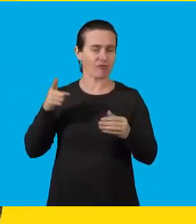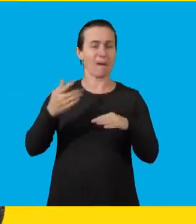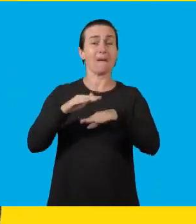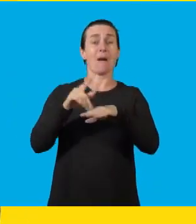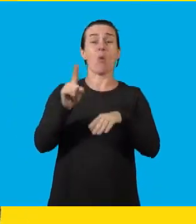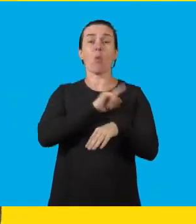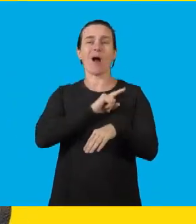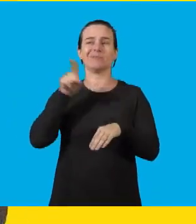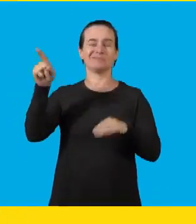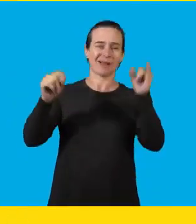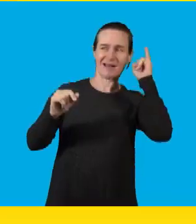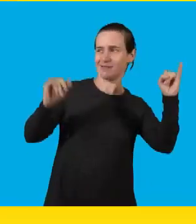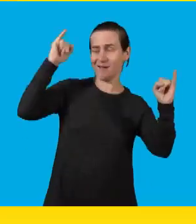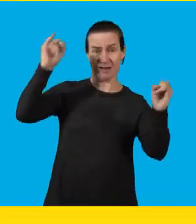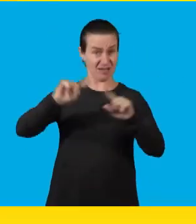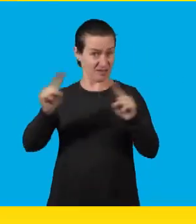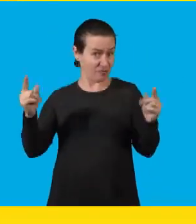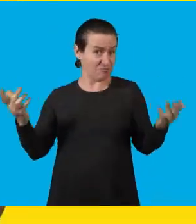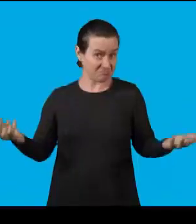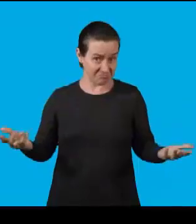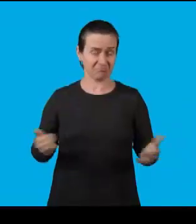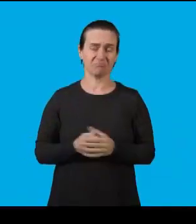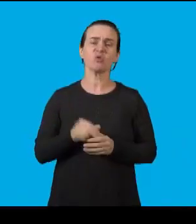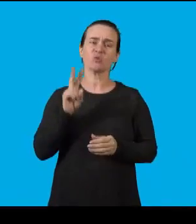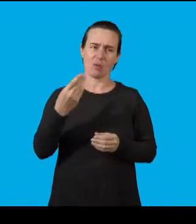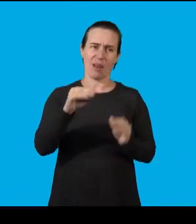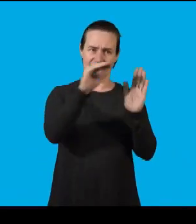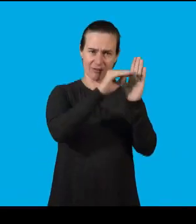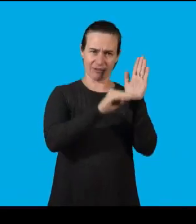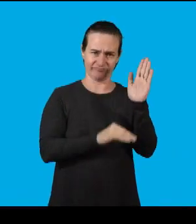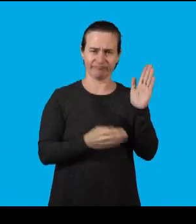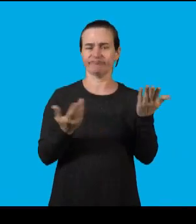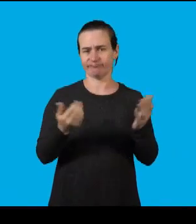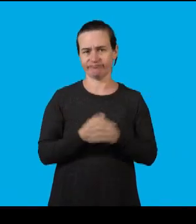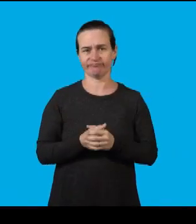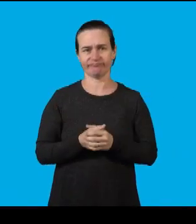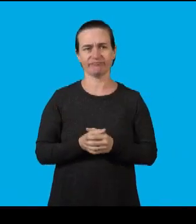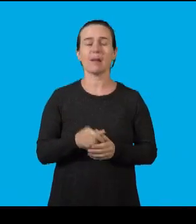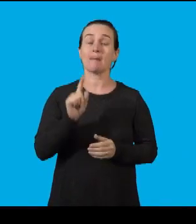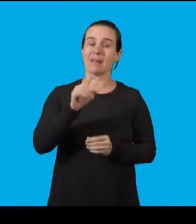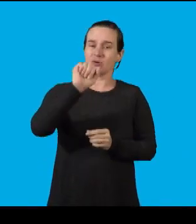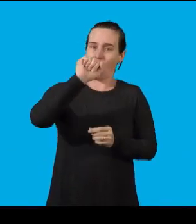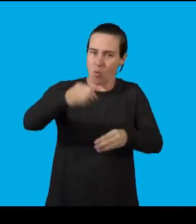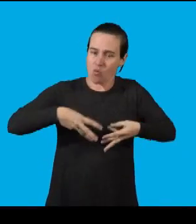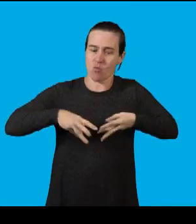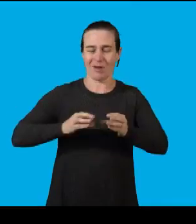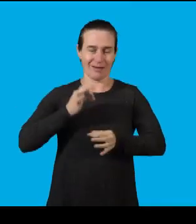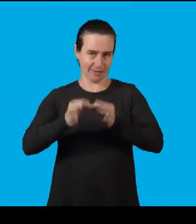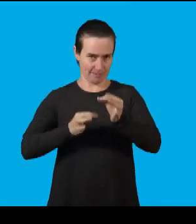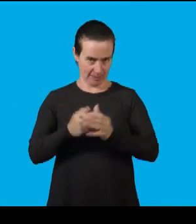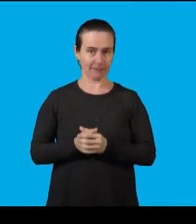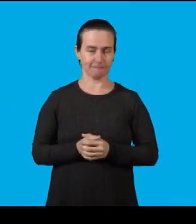on differences in ideologies. So you will see all of them here that they are in your own